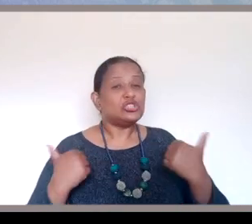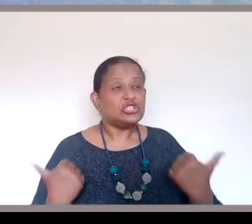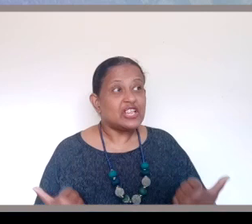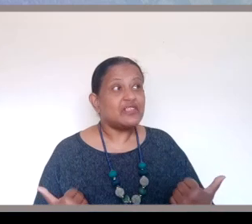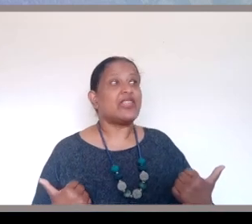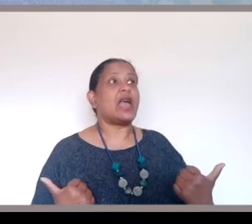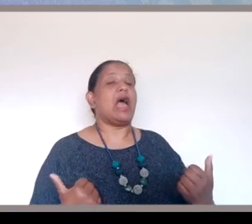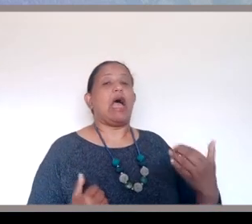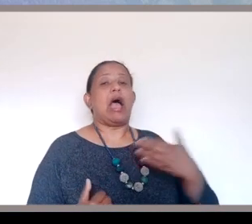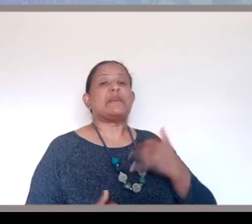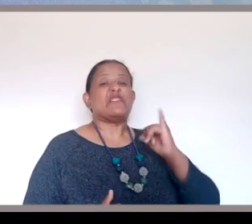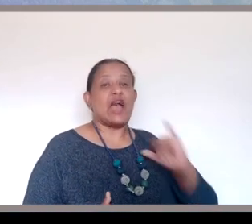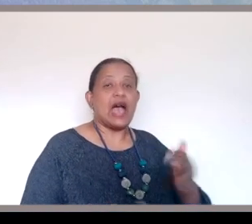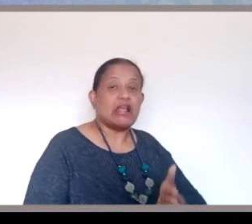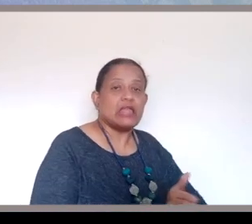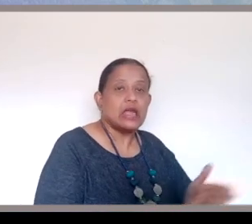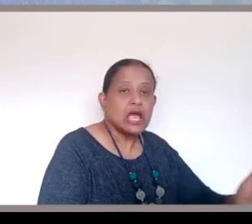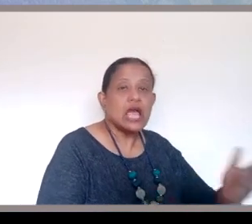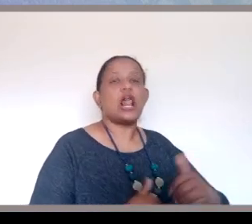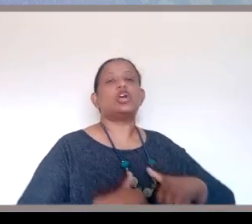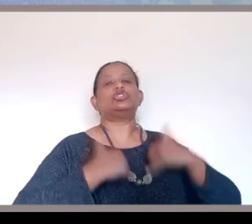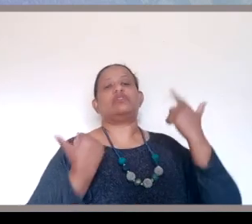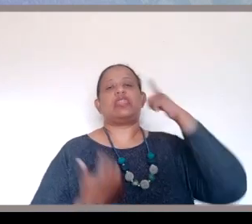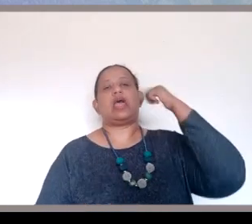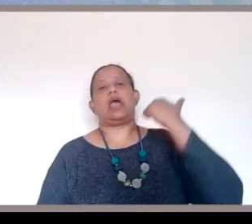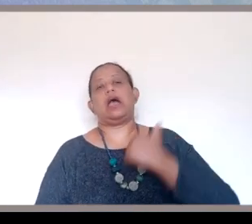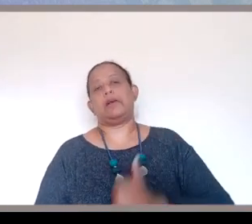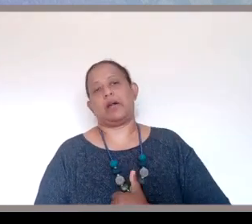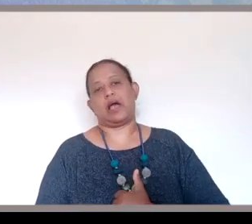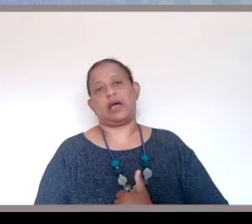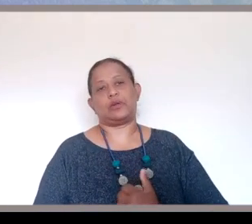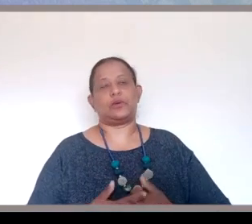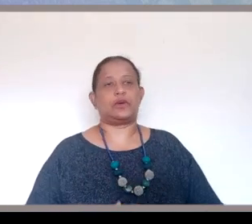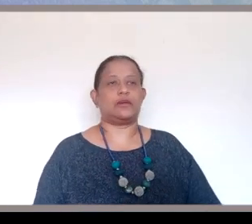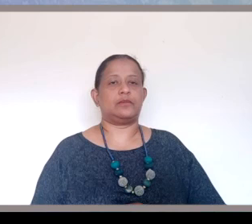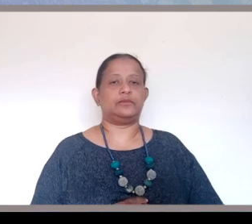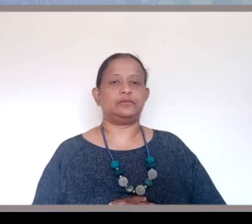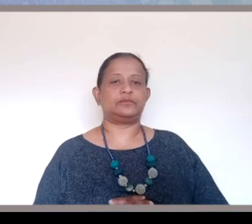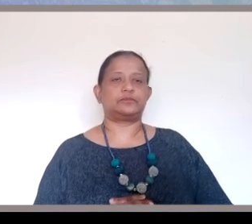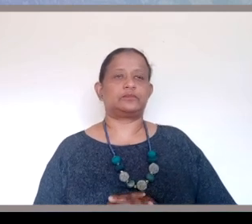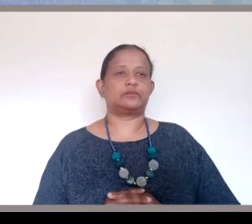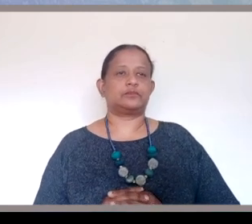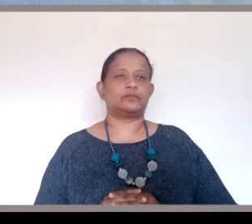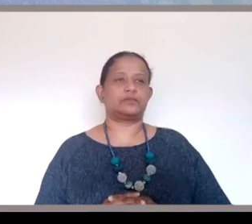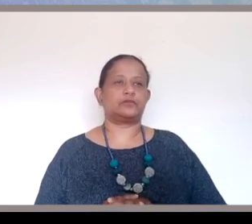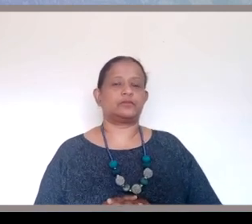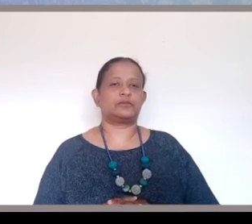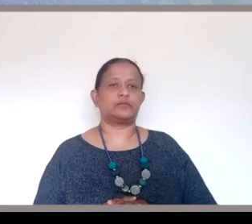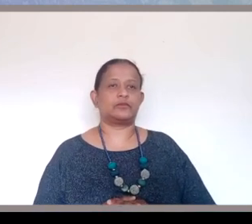trial and a temptation. But to distinguish them, I want to tell you that trials